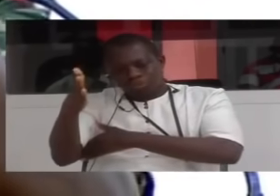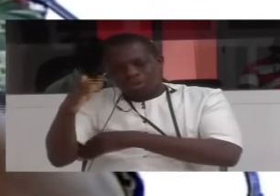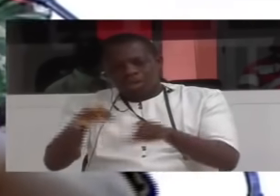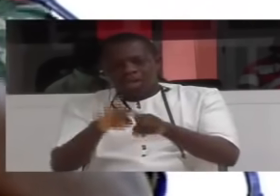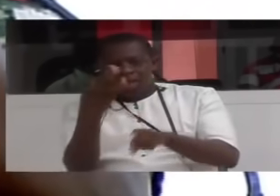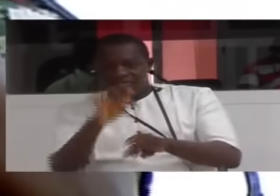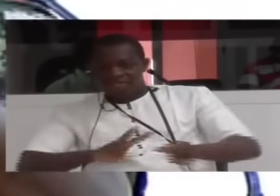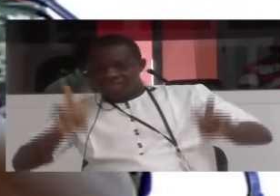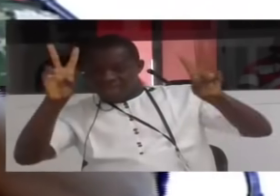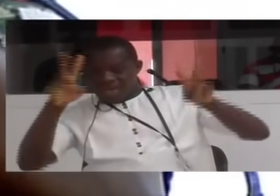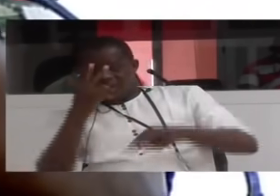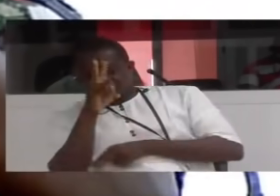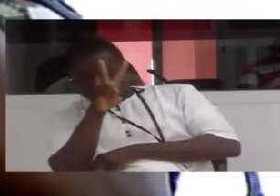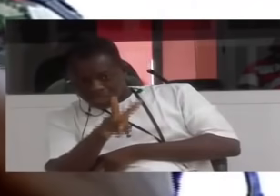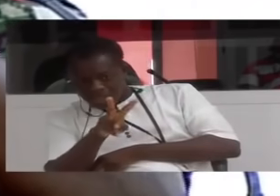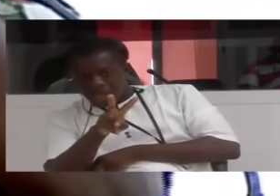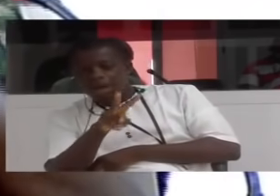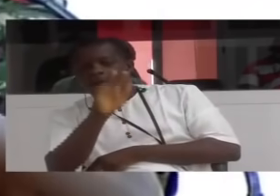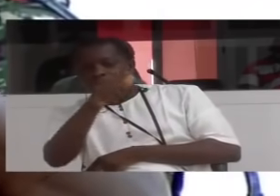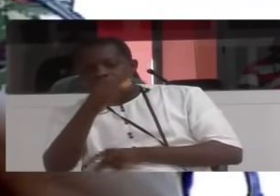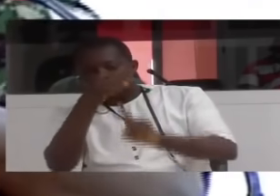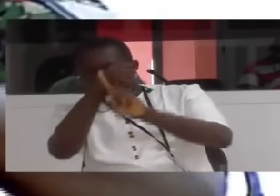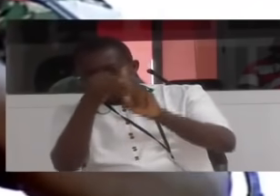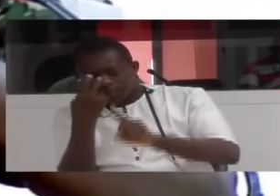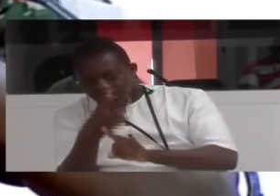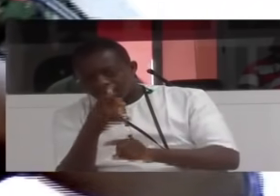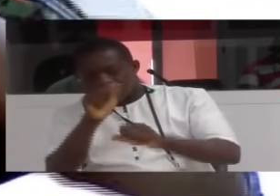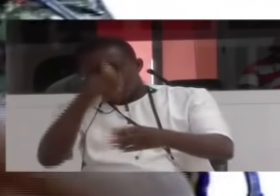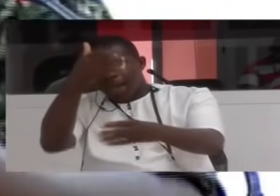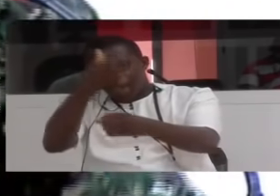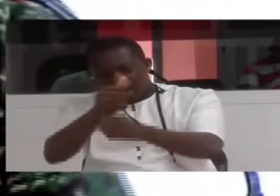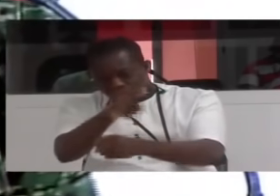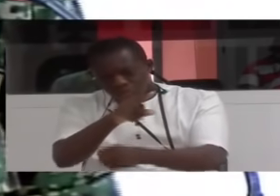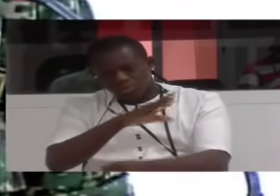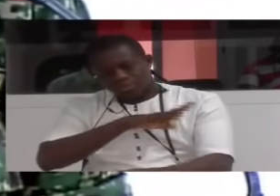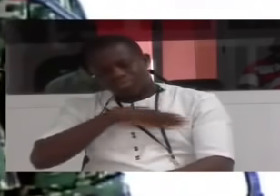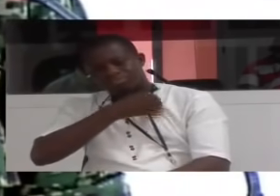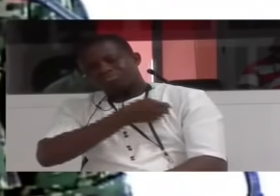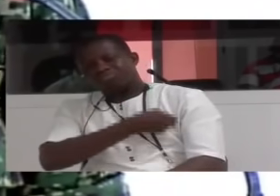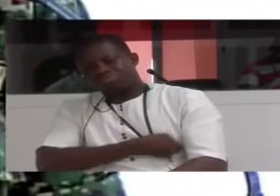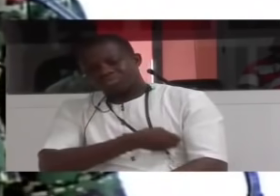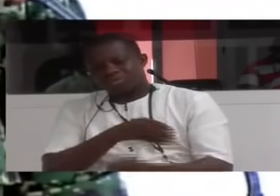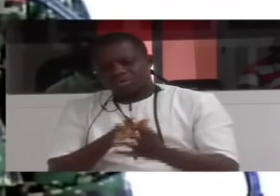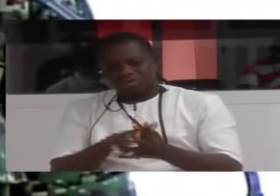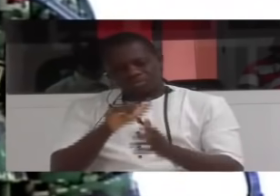mu gis la gis sa condition bi ndax mu mun la dimbalé si fajj.